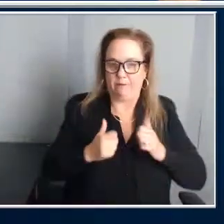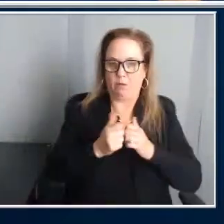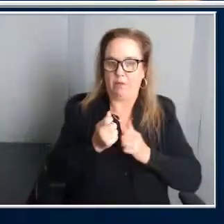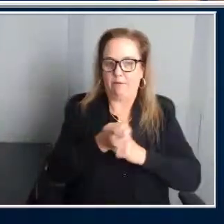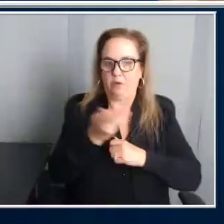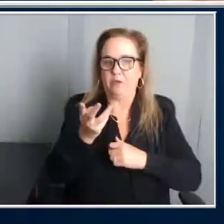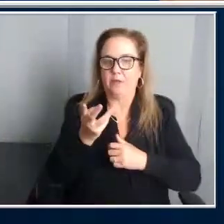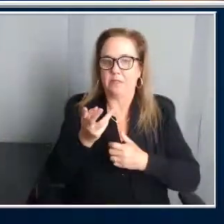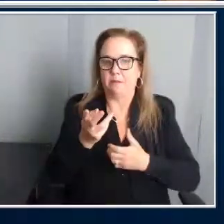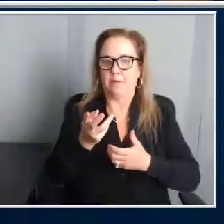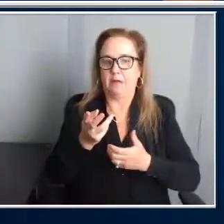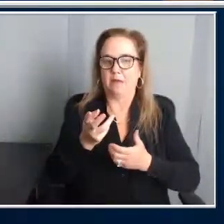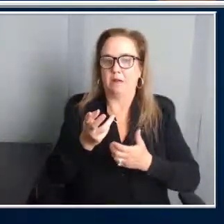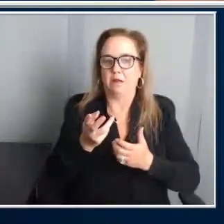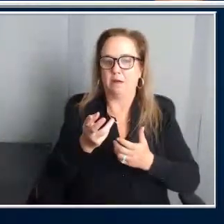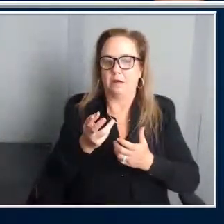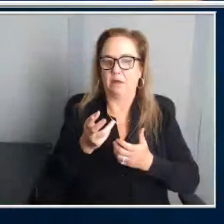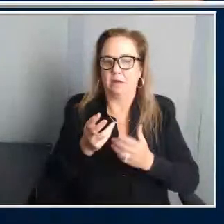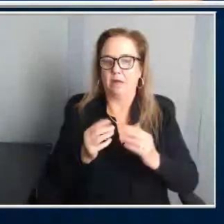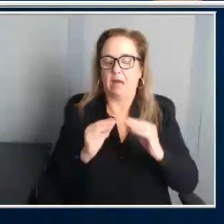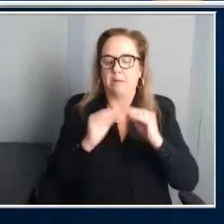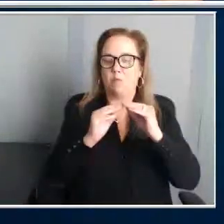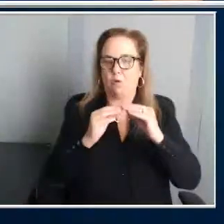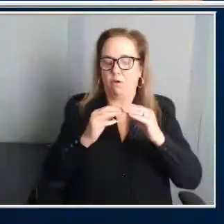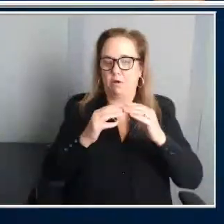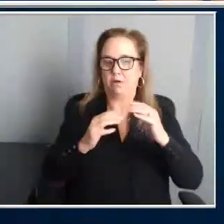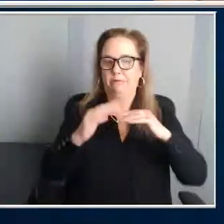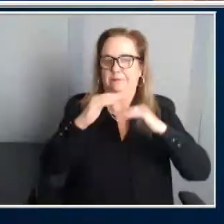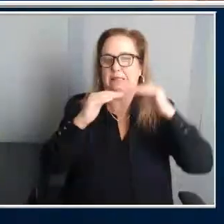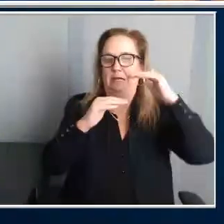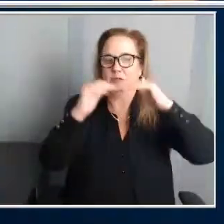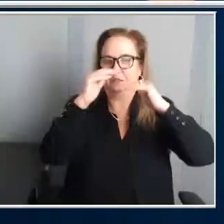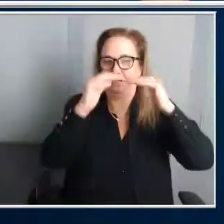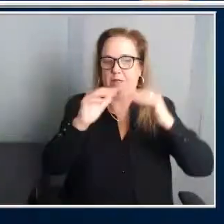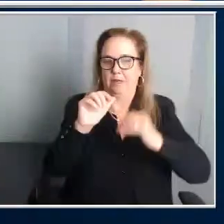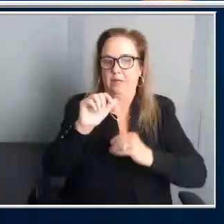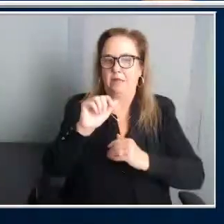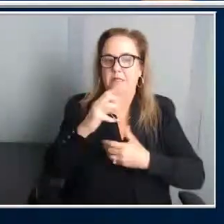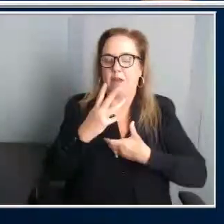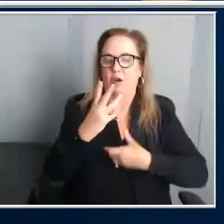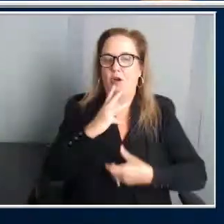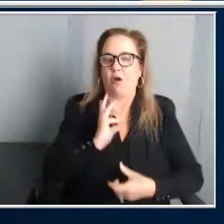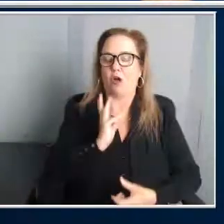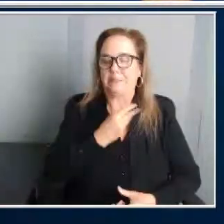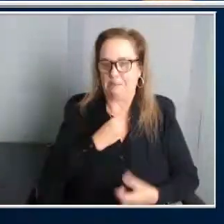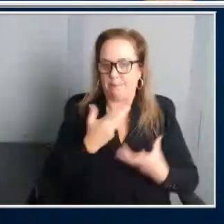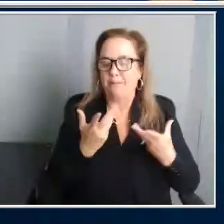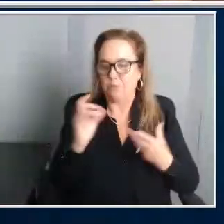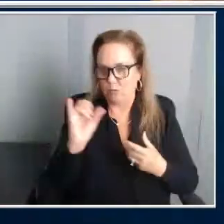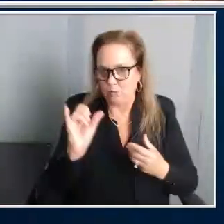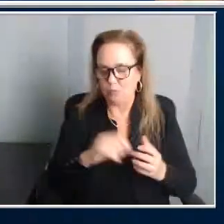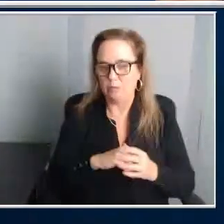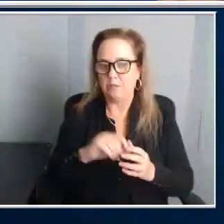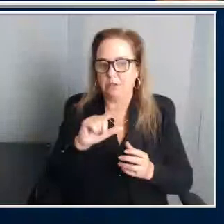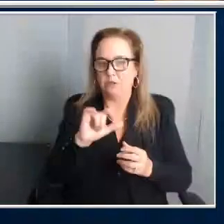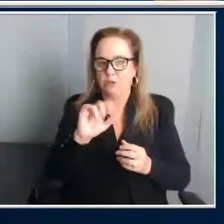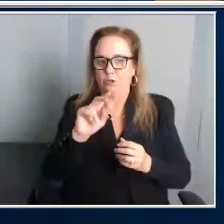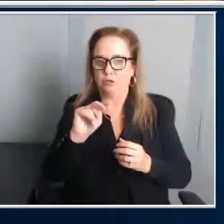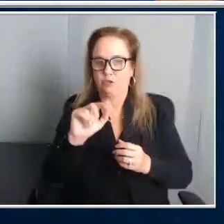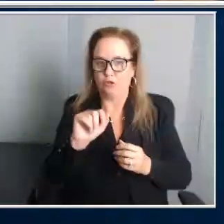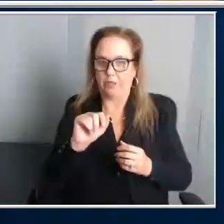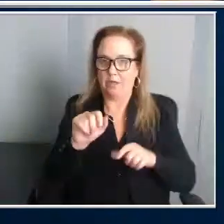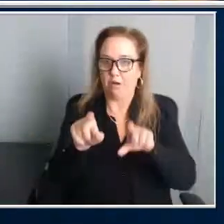might add more layers to his care. Alex is also living with autism. Gina, has that